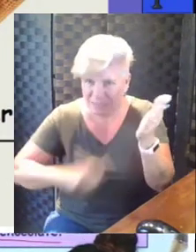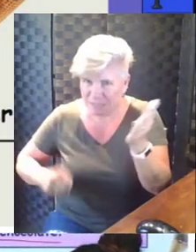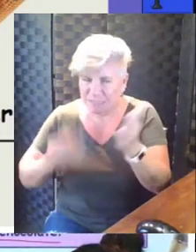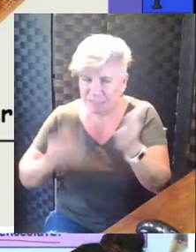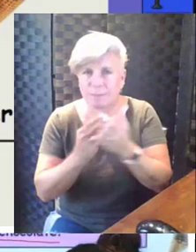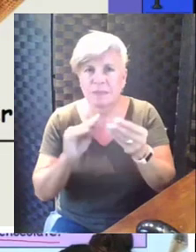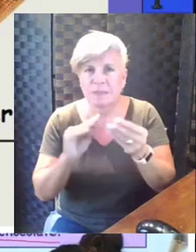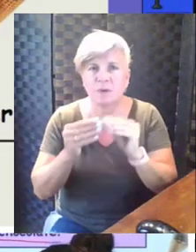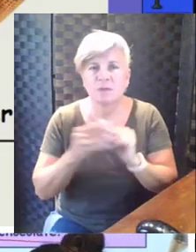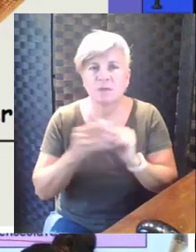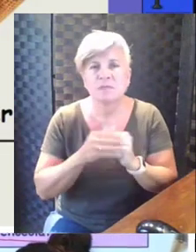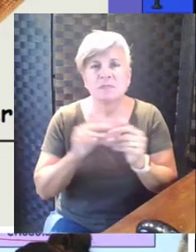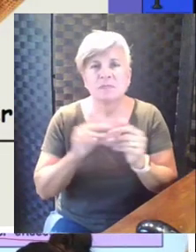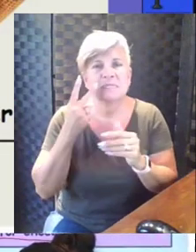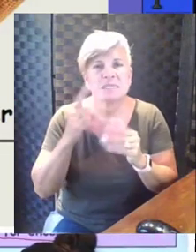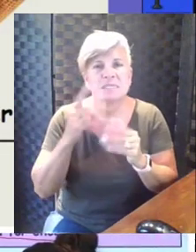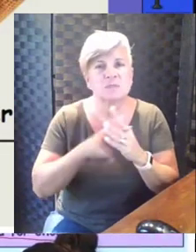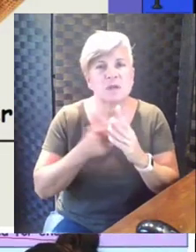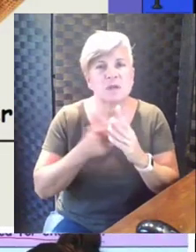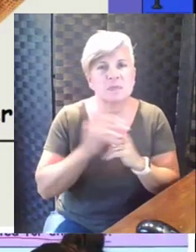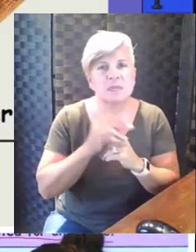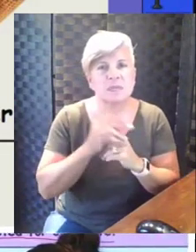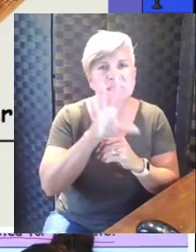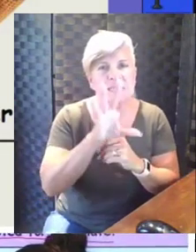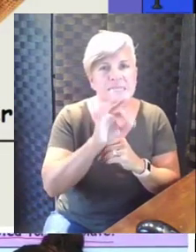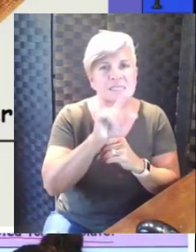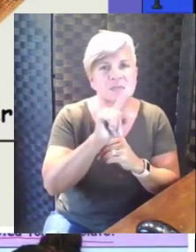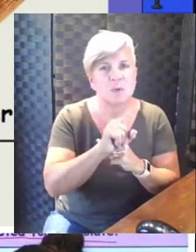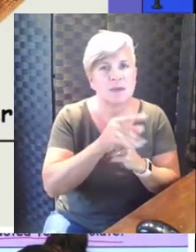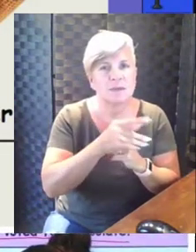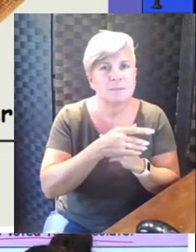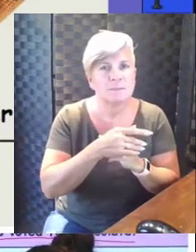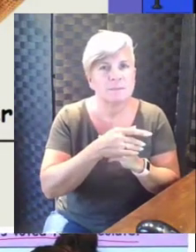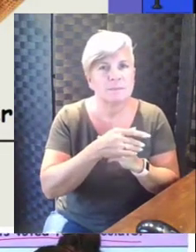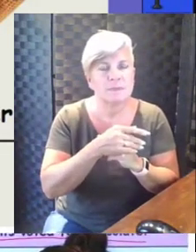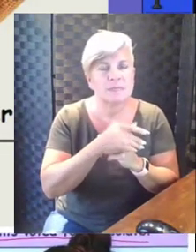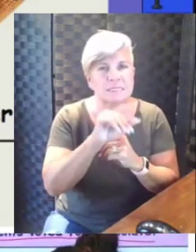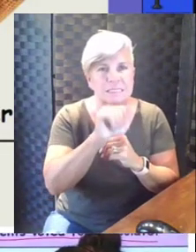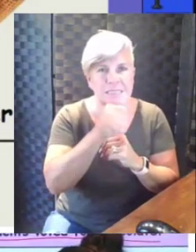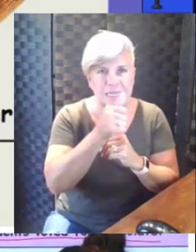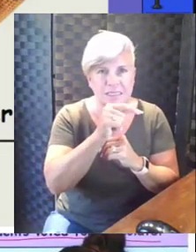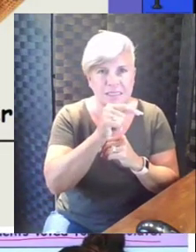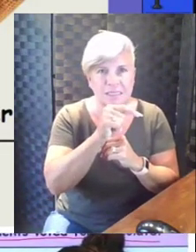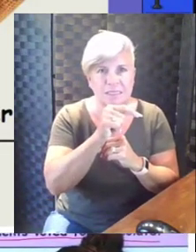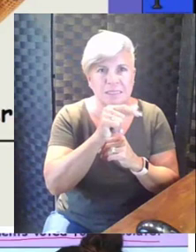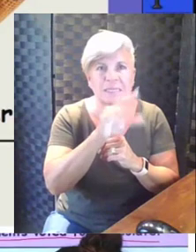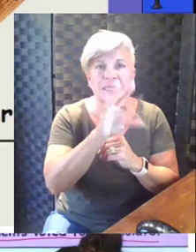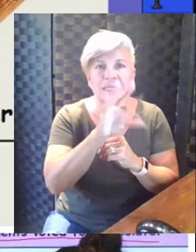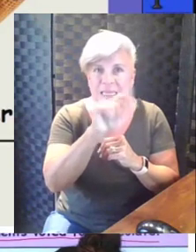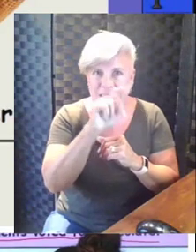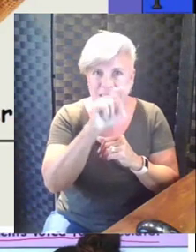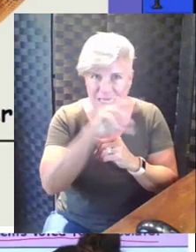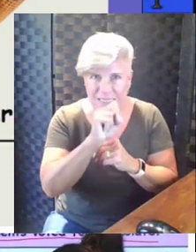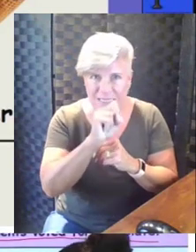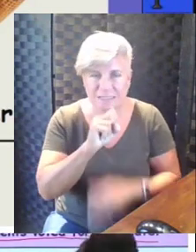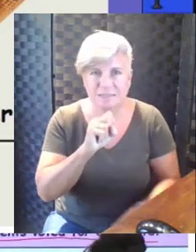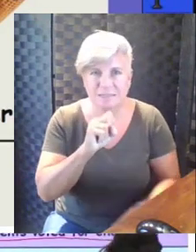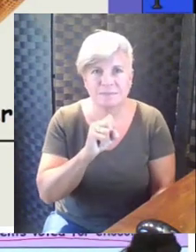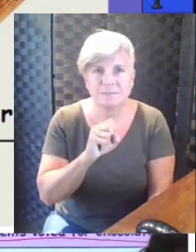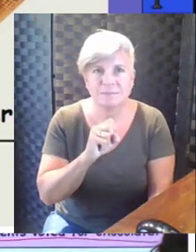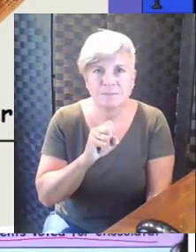some numbers. So let's see what we start with. 91. That would be 10, 9 tens, 10,